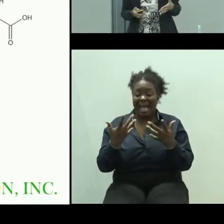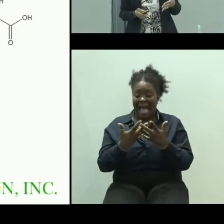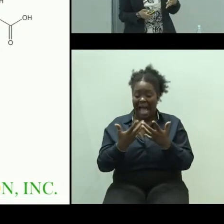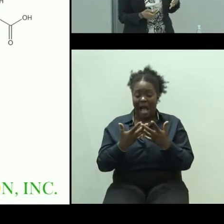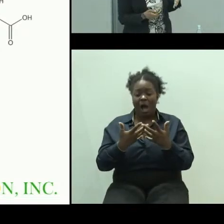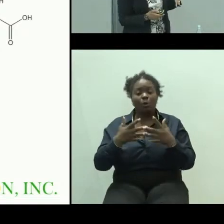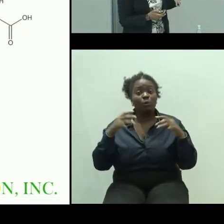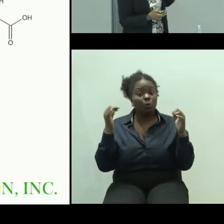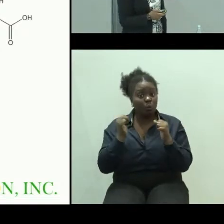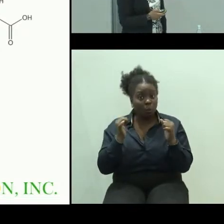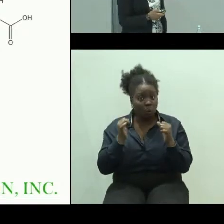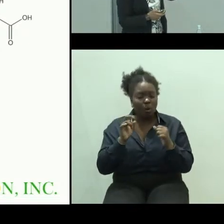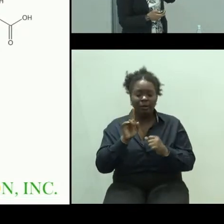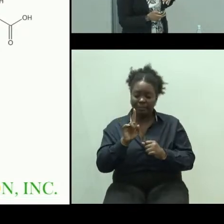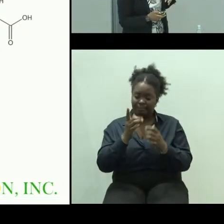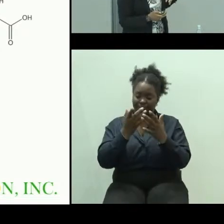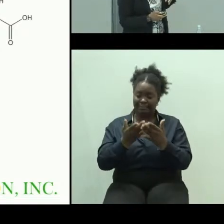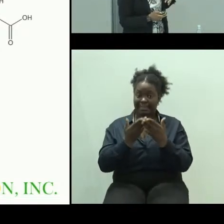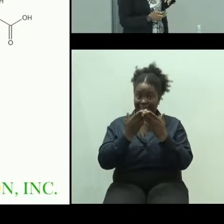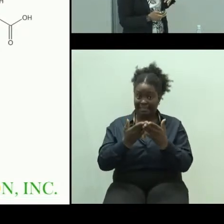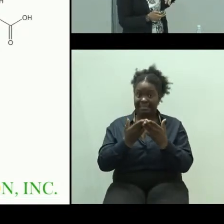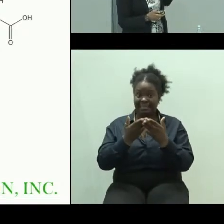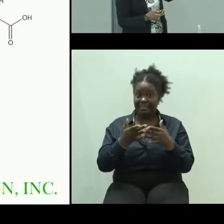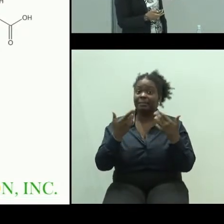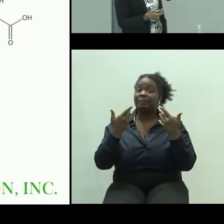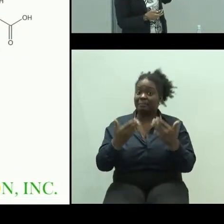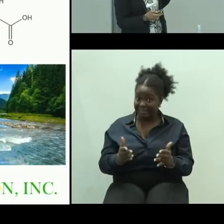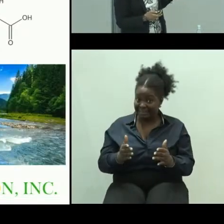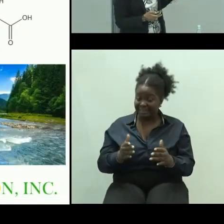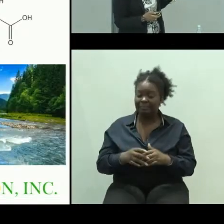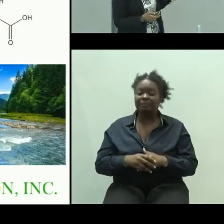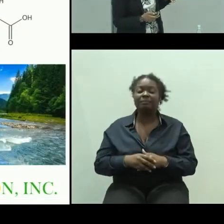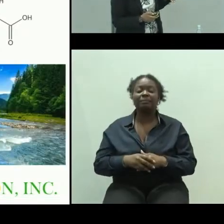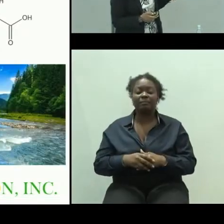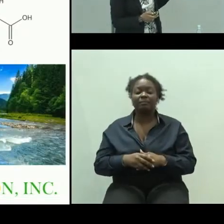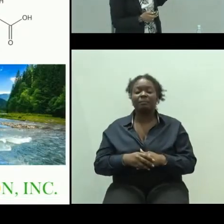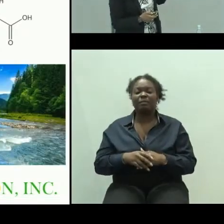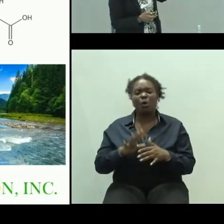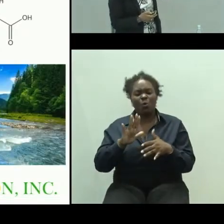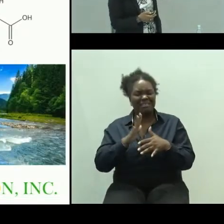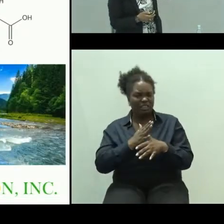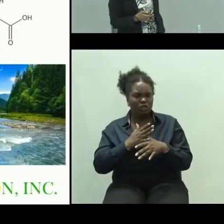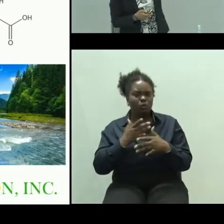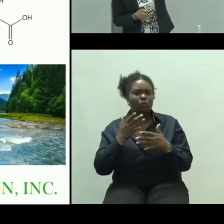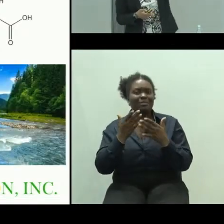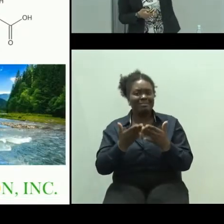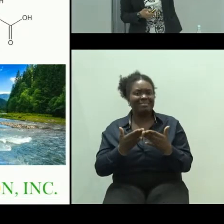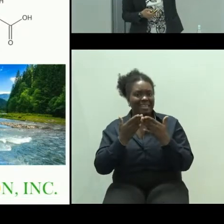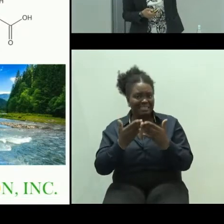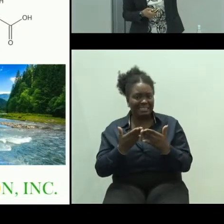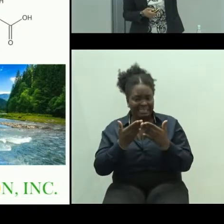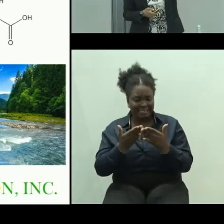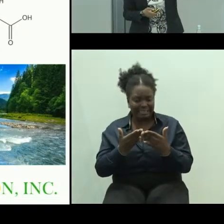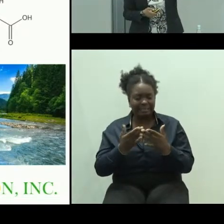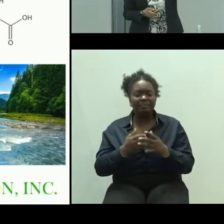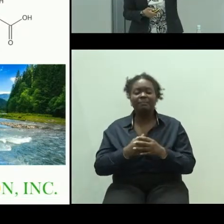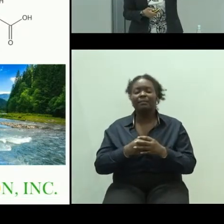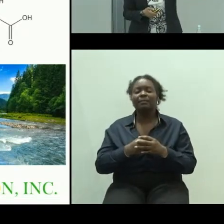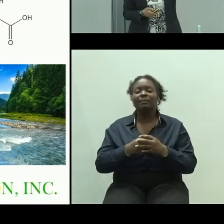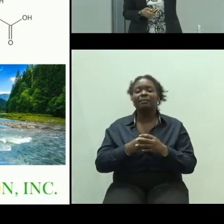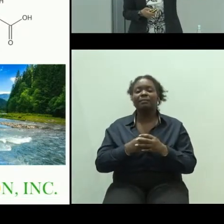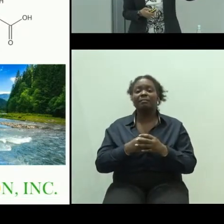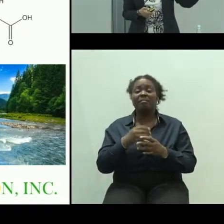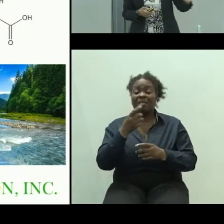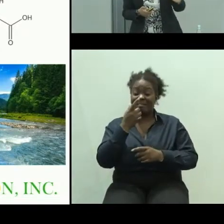we've actually done some studies, or some back of the envelope calculations, I should say, based on some initial studies that show that not only can you